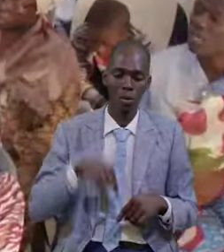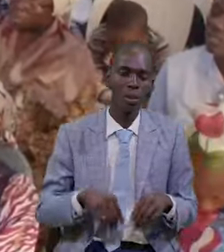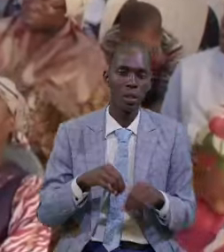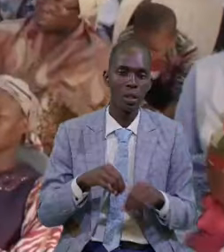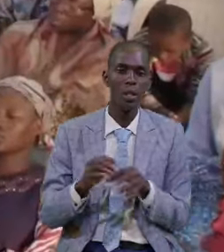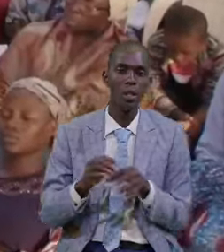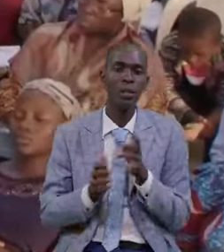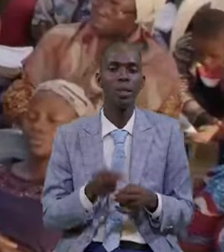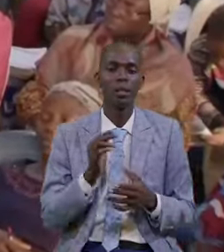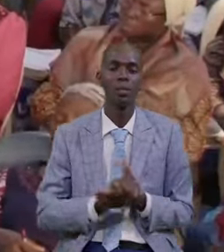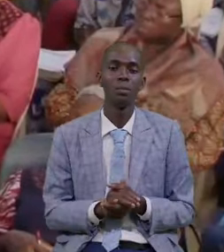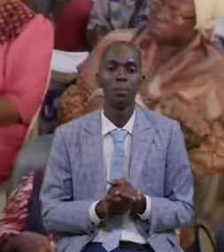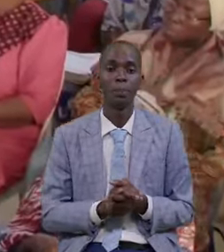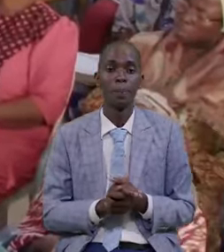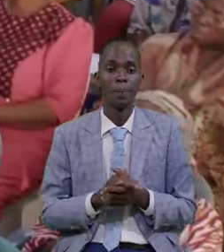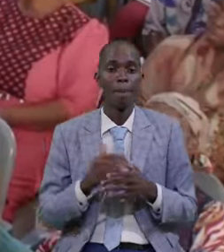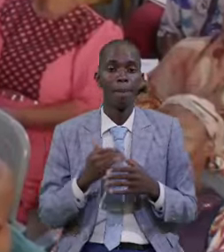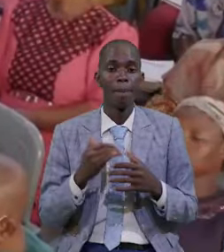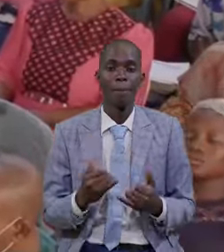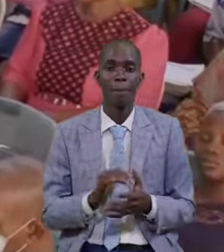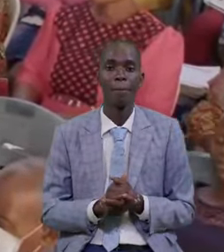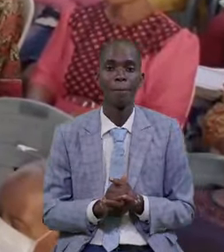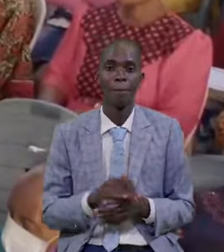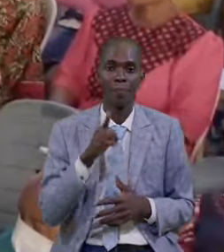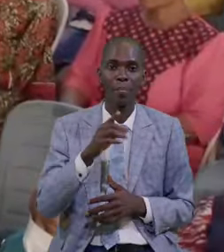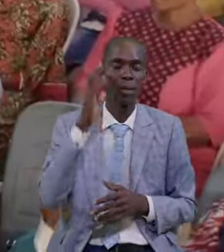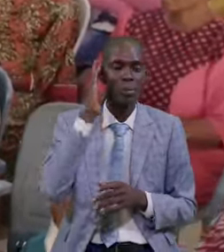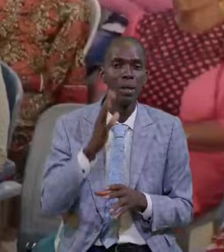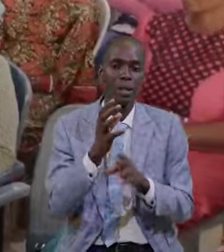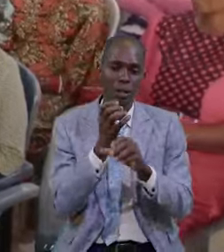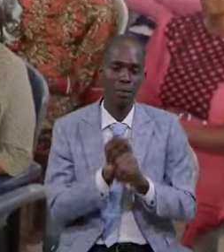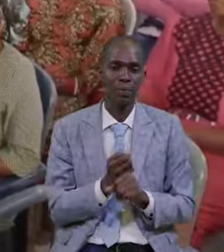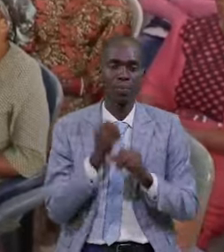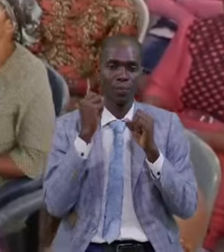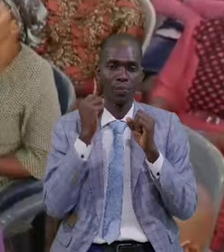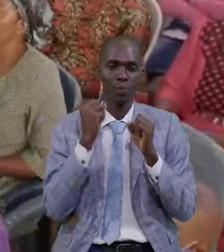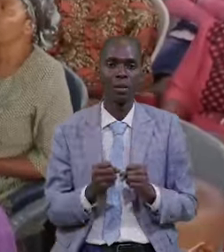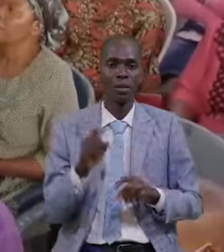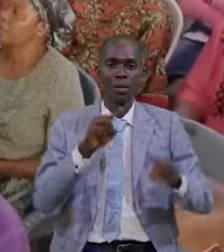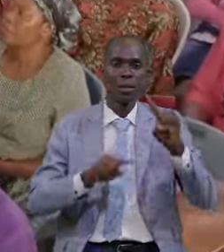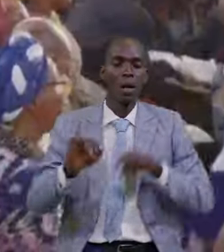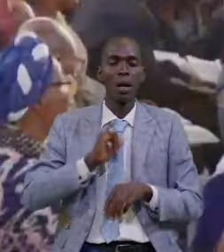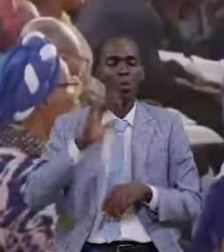name. Now, you shall receive power. I will receive power.